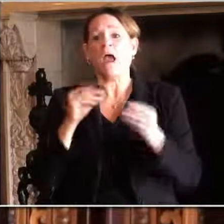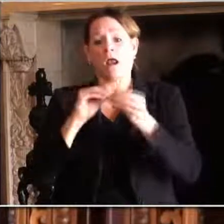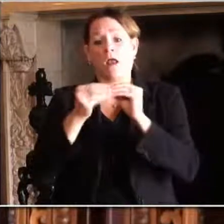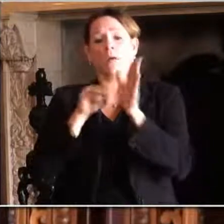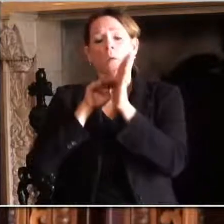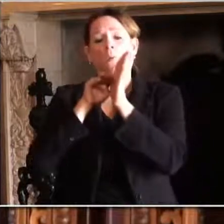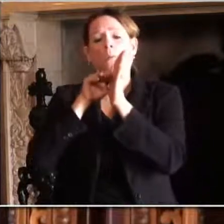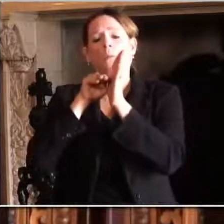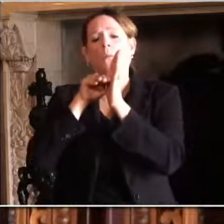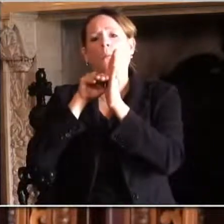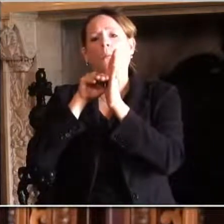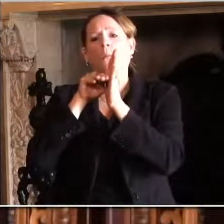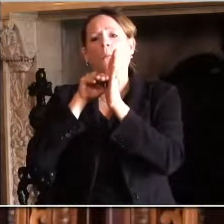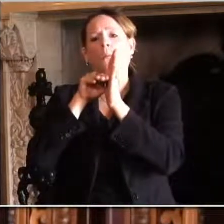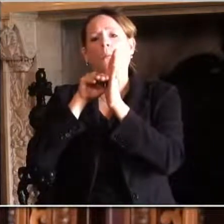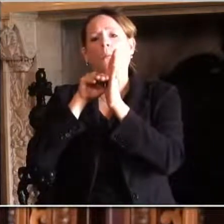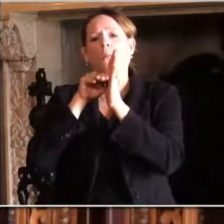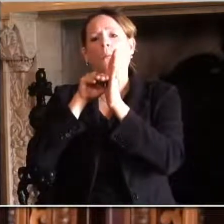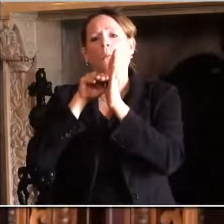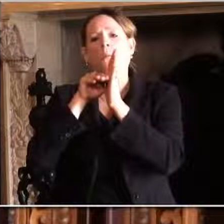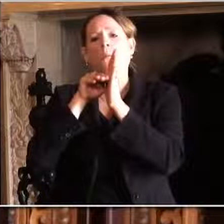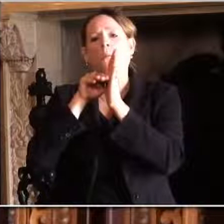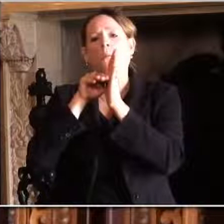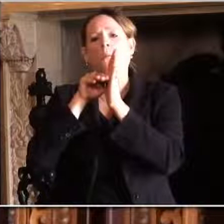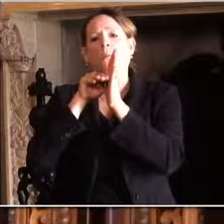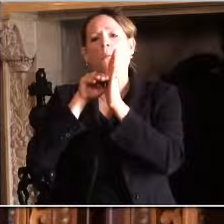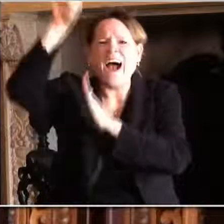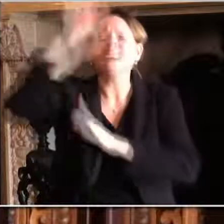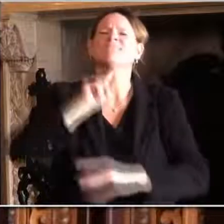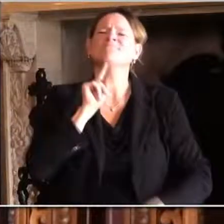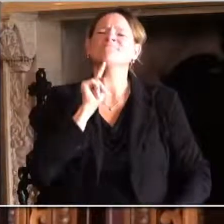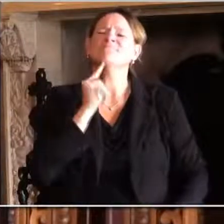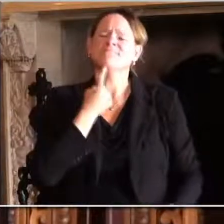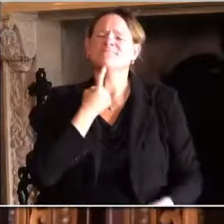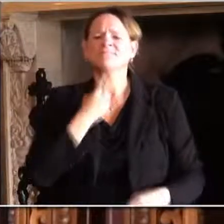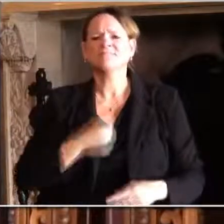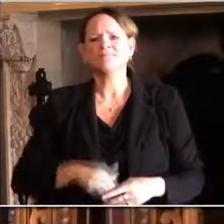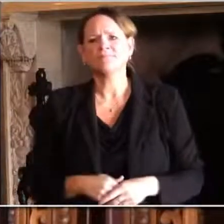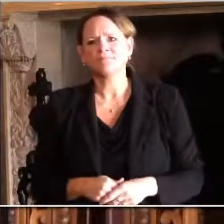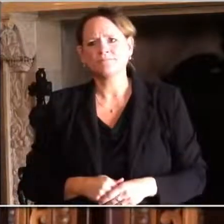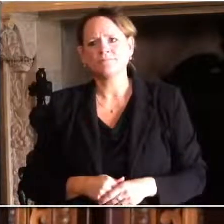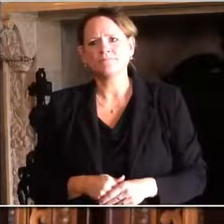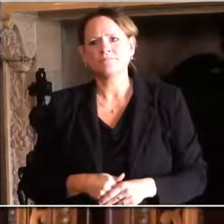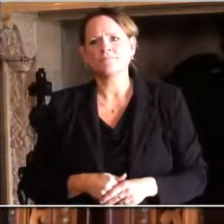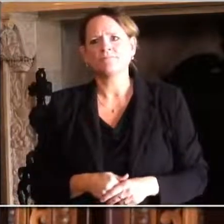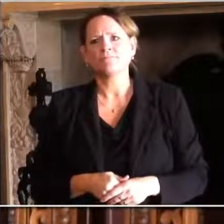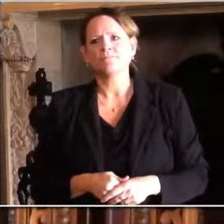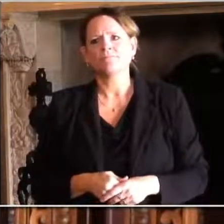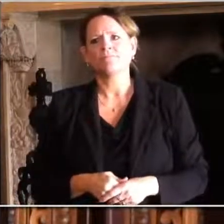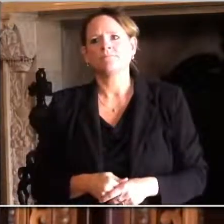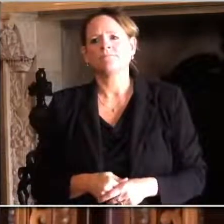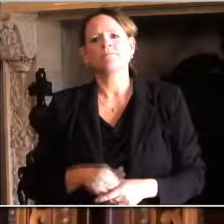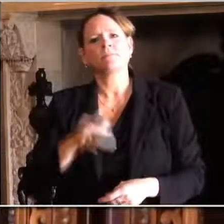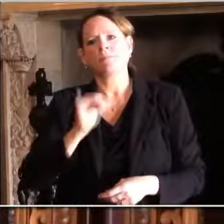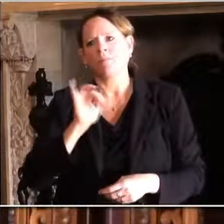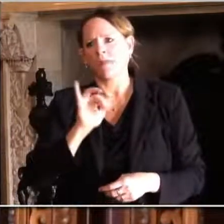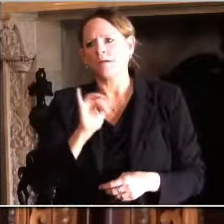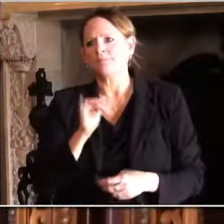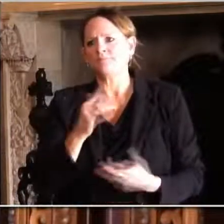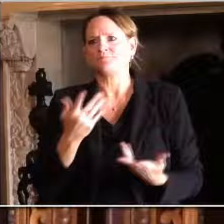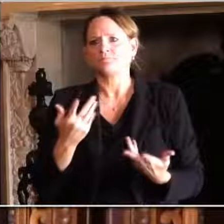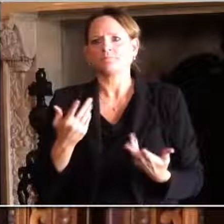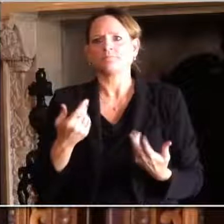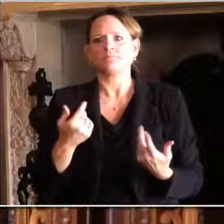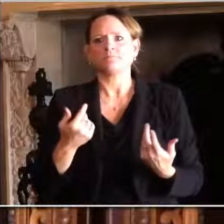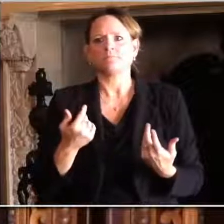of cases throughout the month. In addition to that, it's also, there's been input and